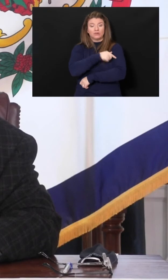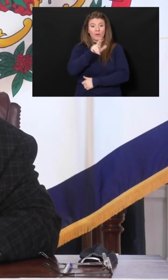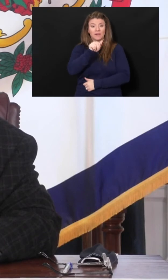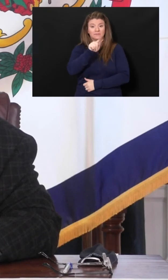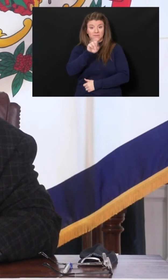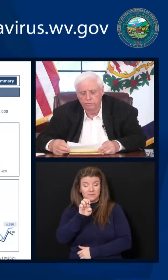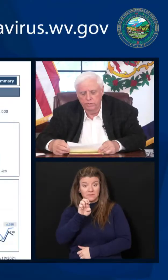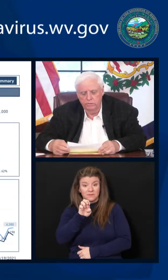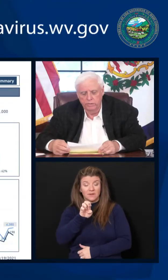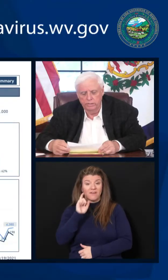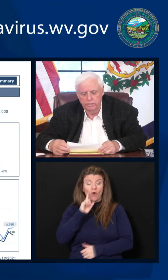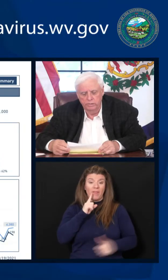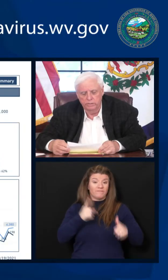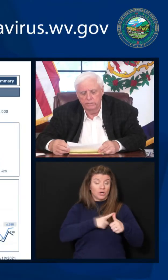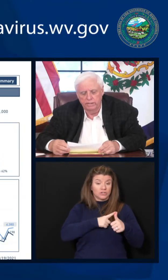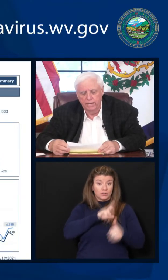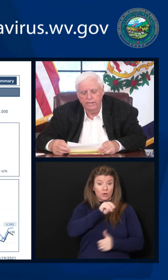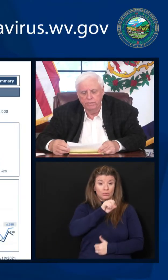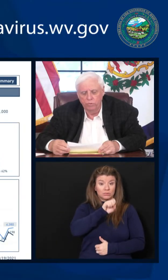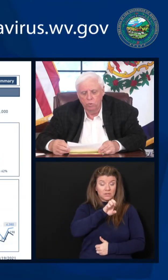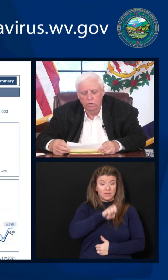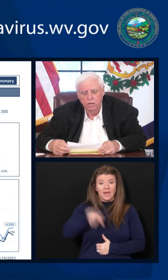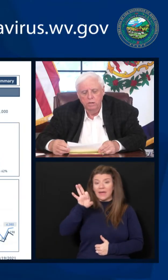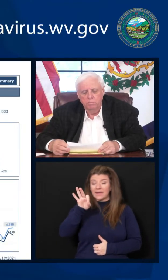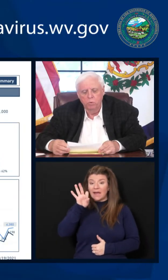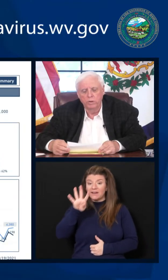as far as the first round doses, and